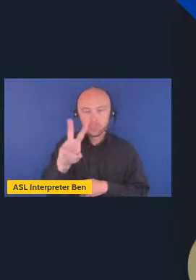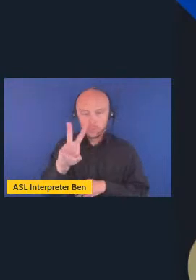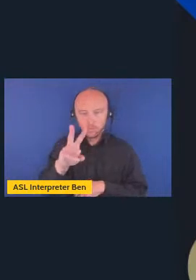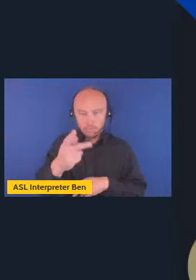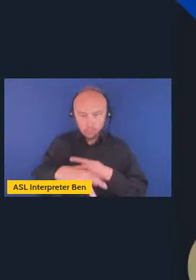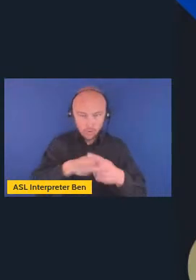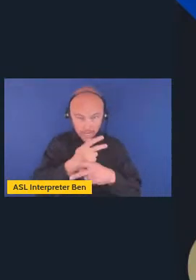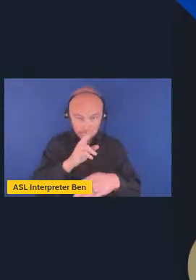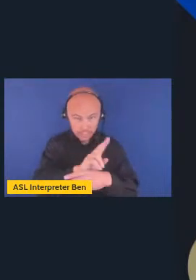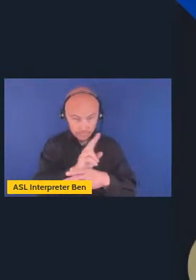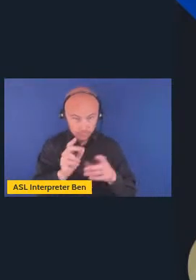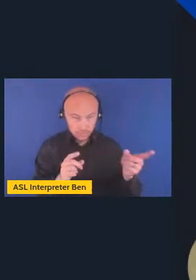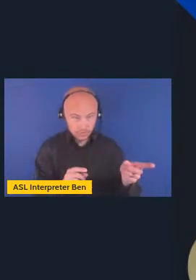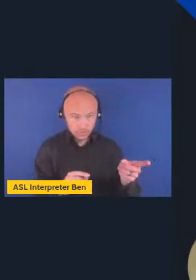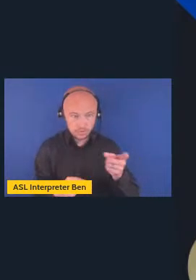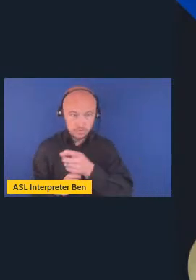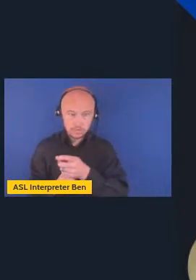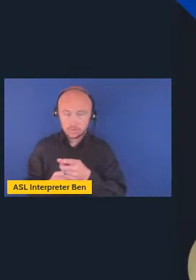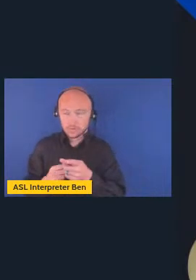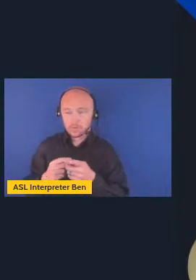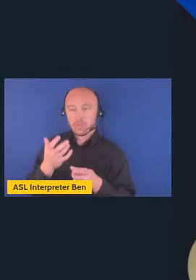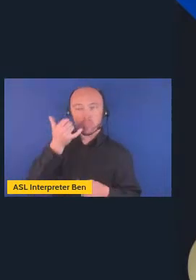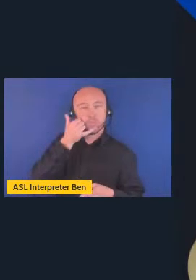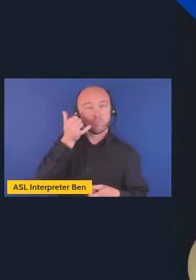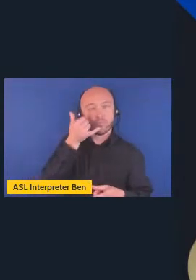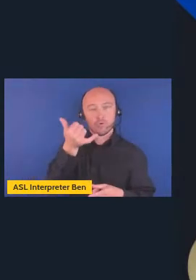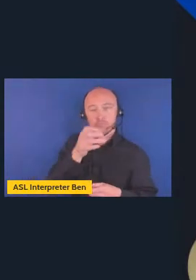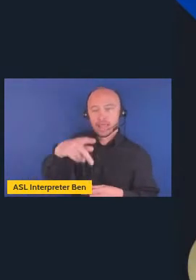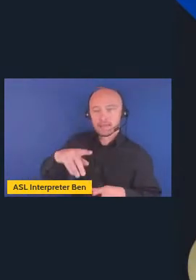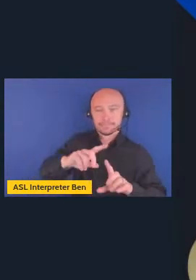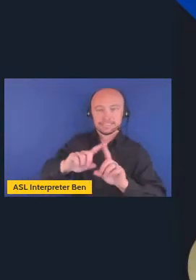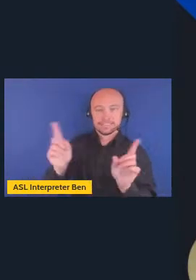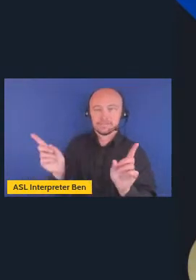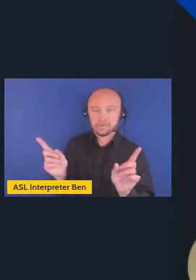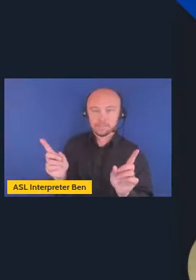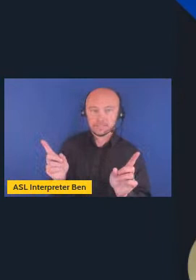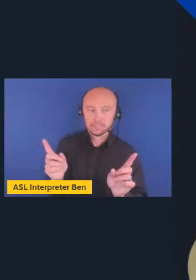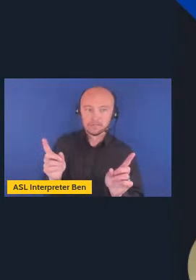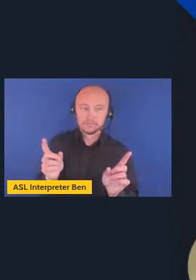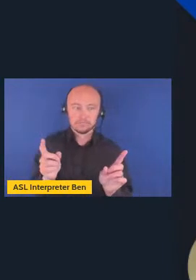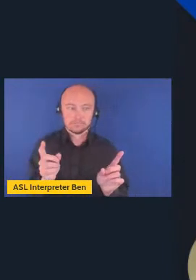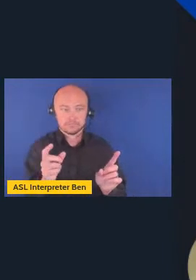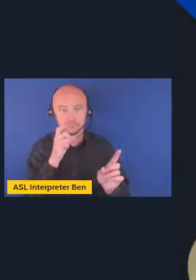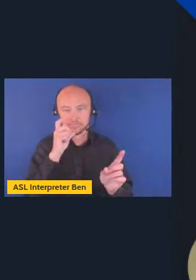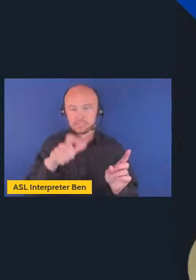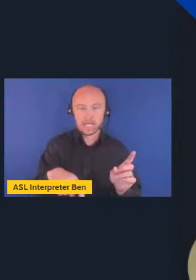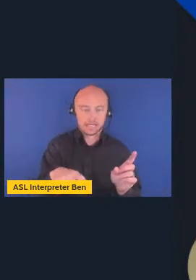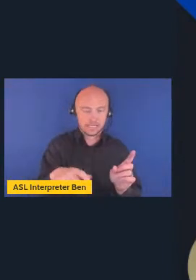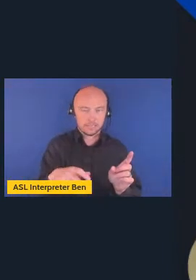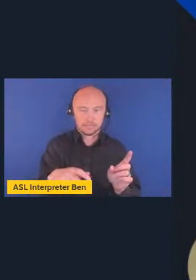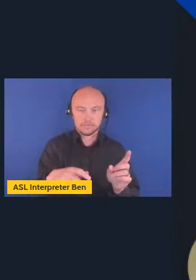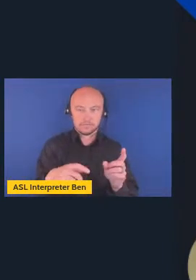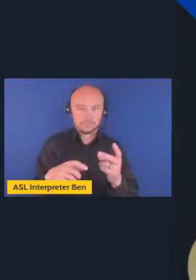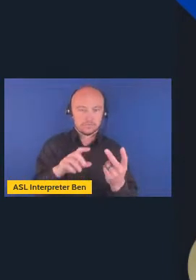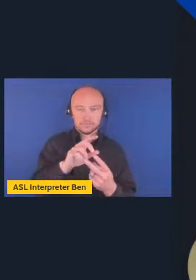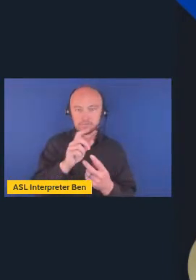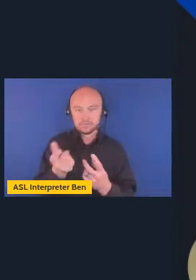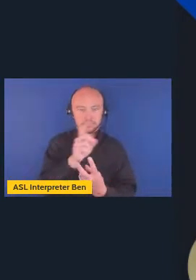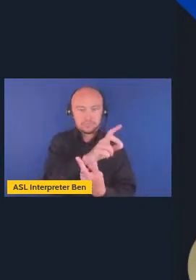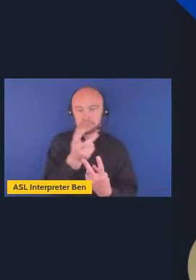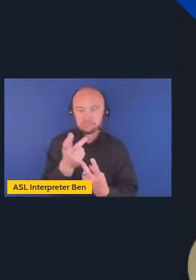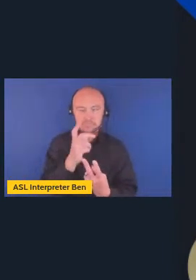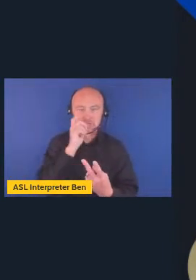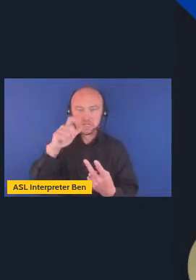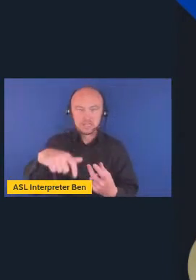of user, whereas the mobile app had another type of users, and they would not need to use the other counterpart